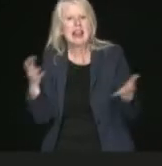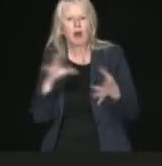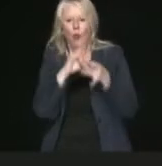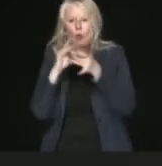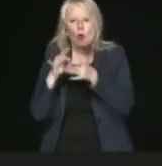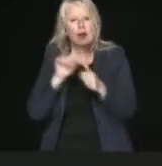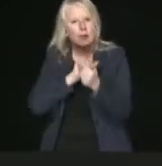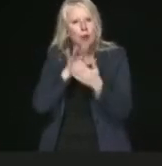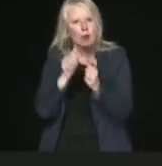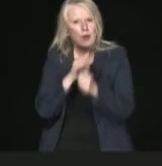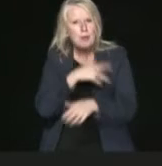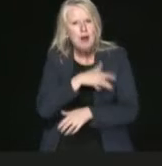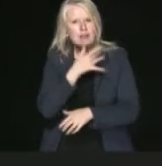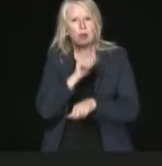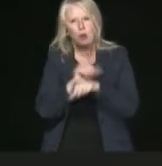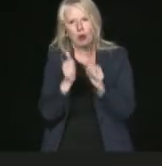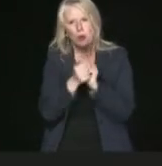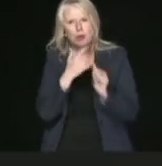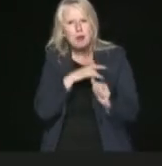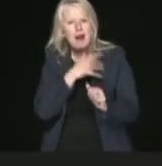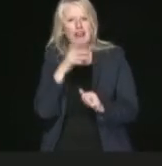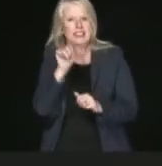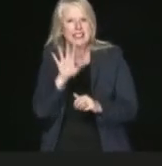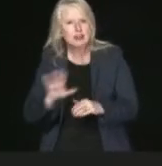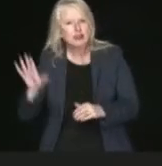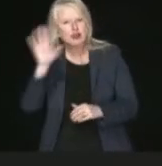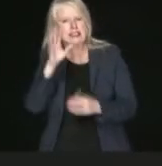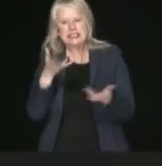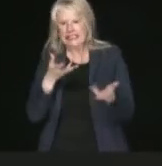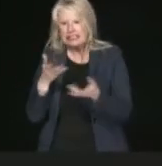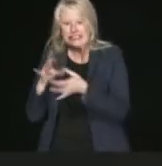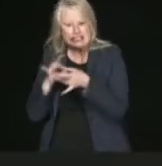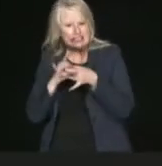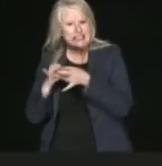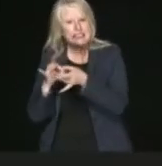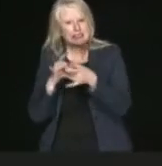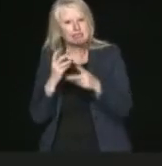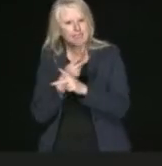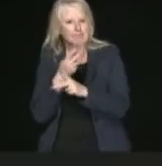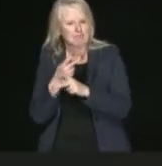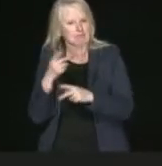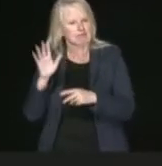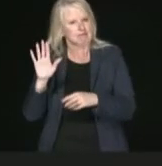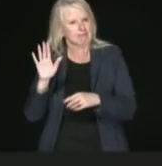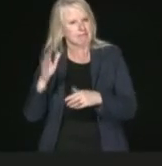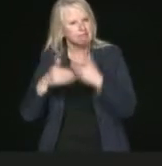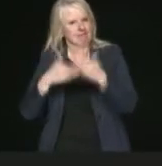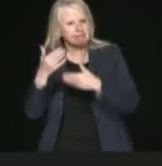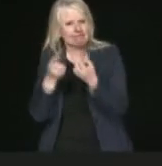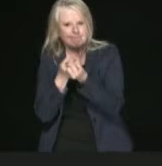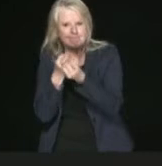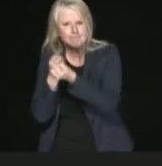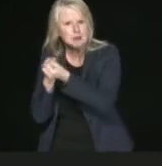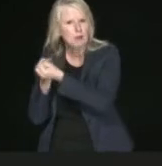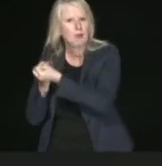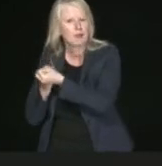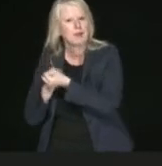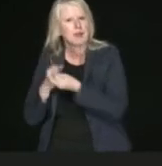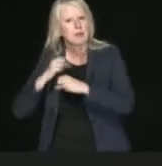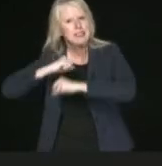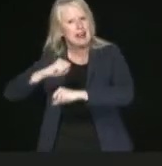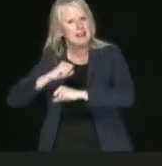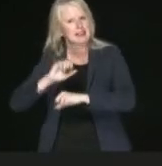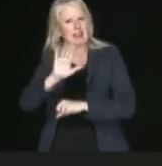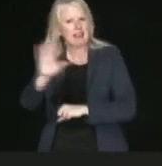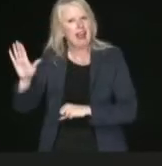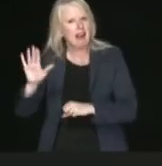approach with the provinces and working with the provinces and territories as to how they feel they need to protect